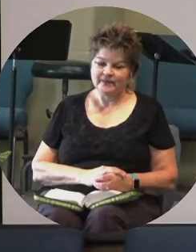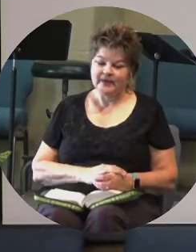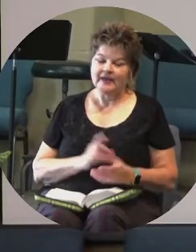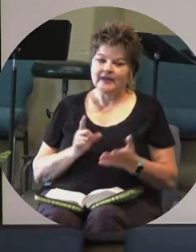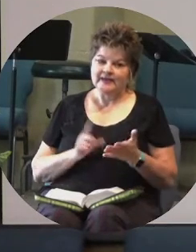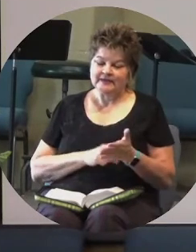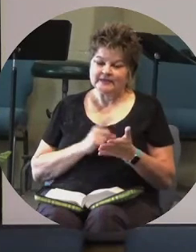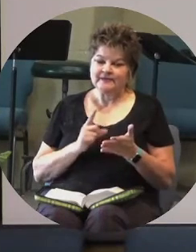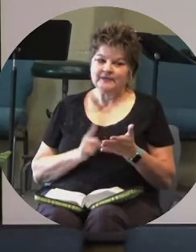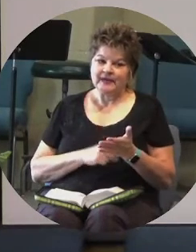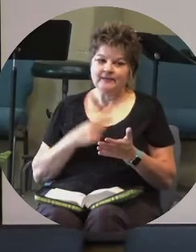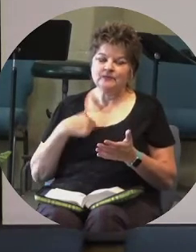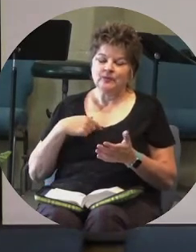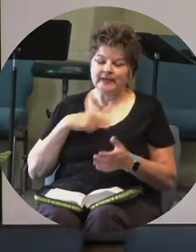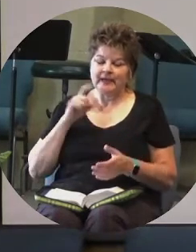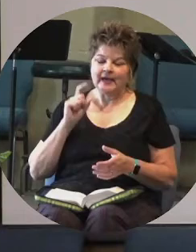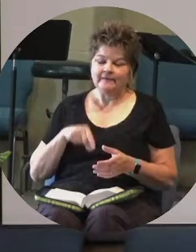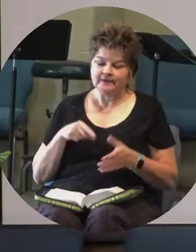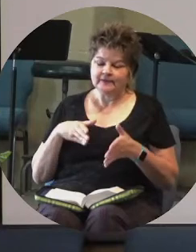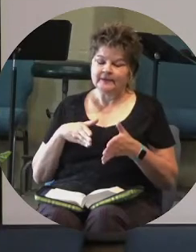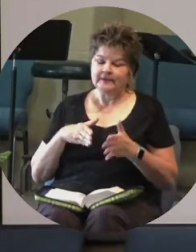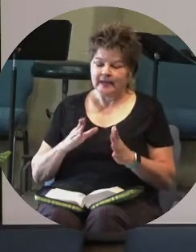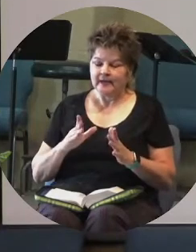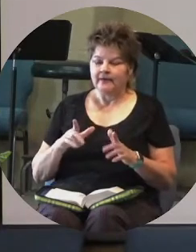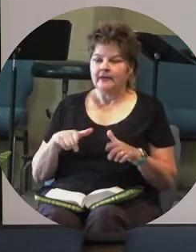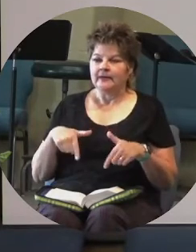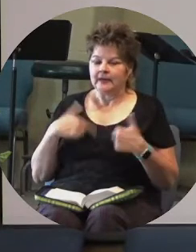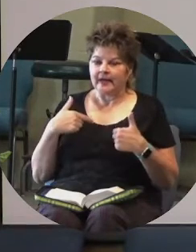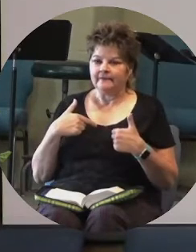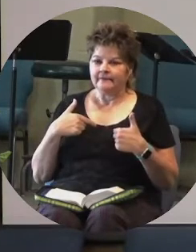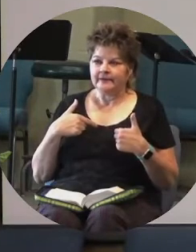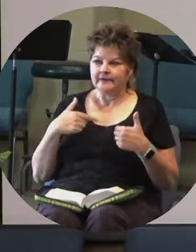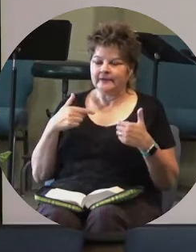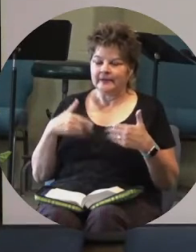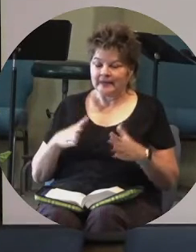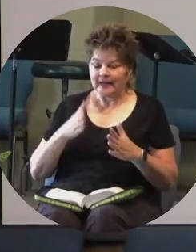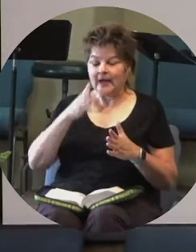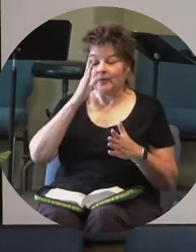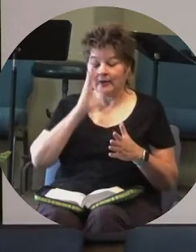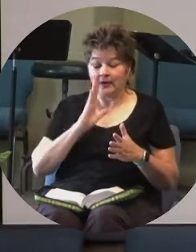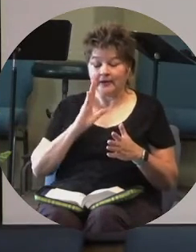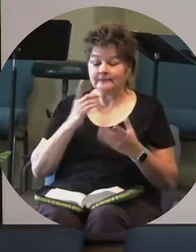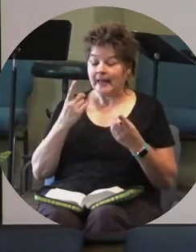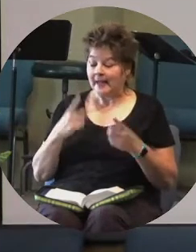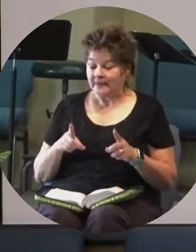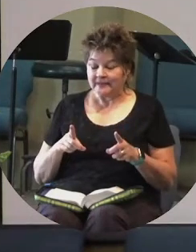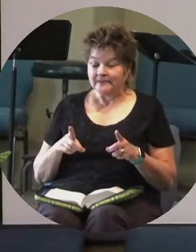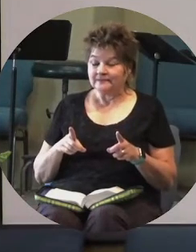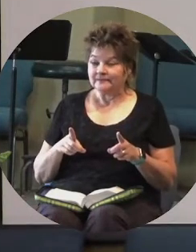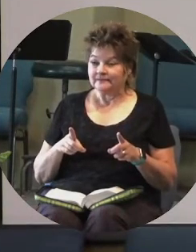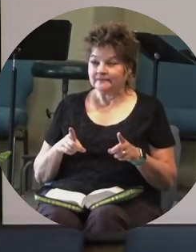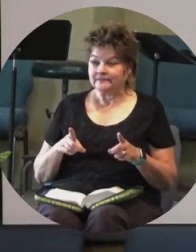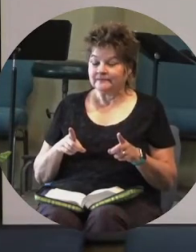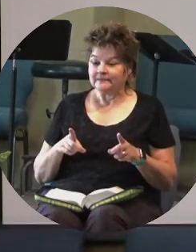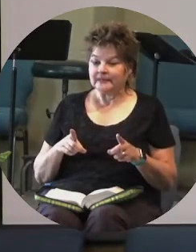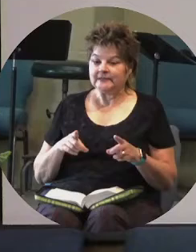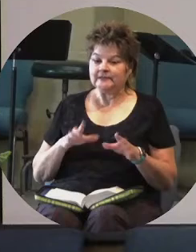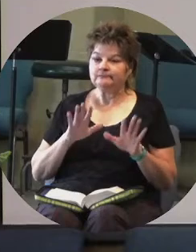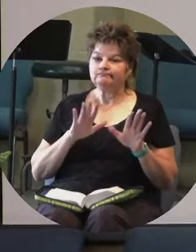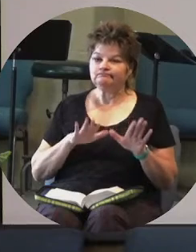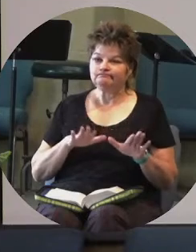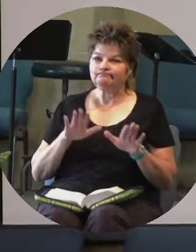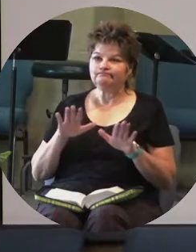Sometimes we just have to let life, let God, let life happen to us and just be